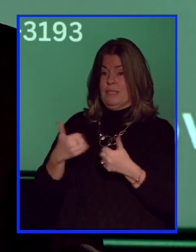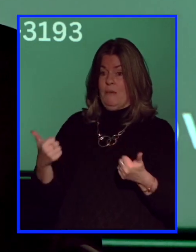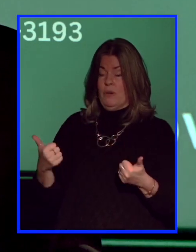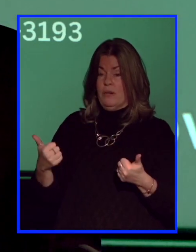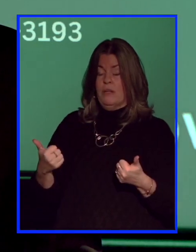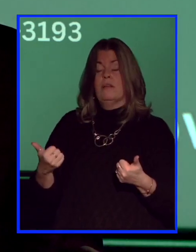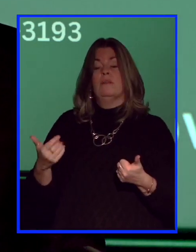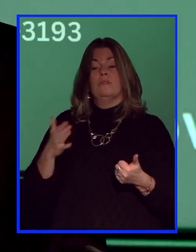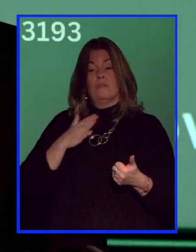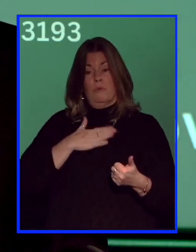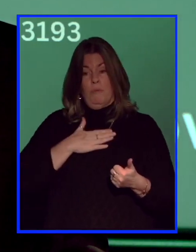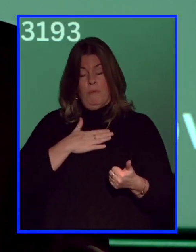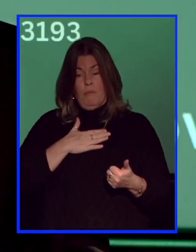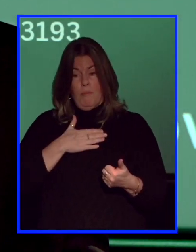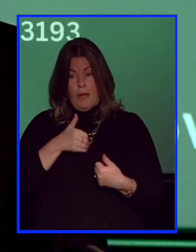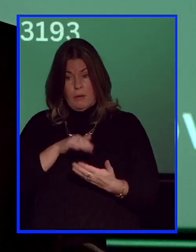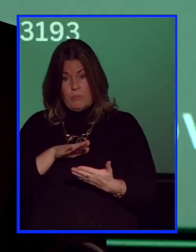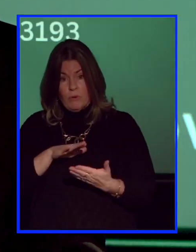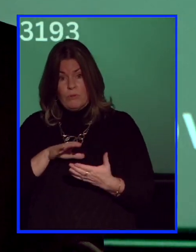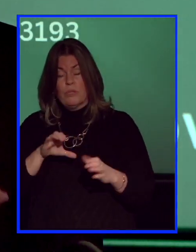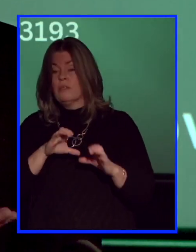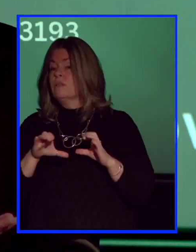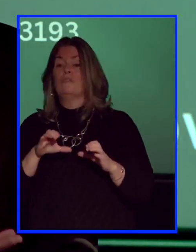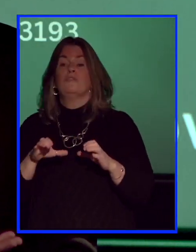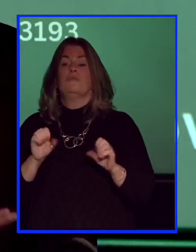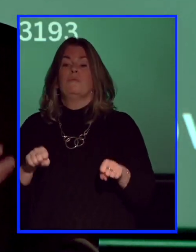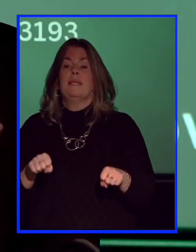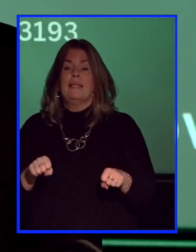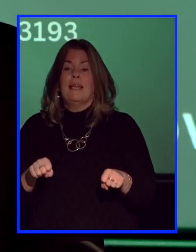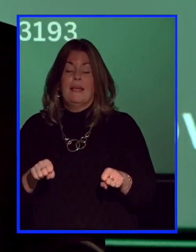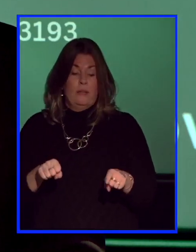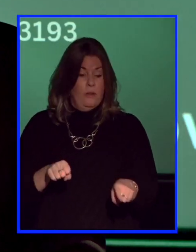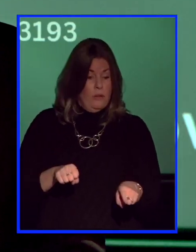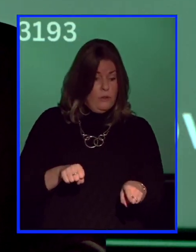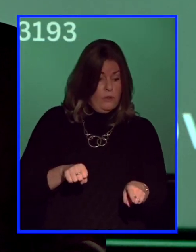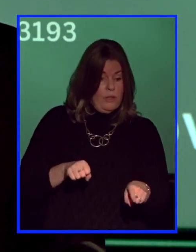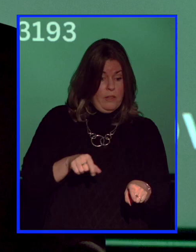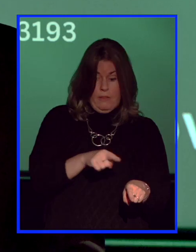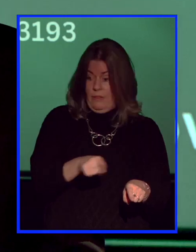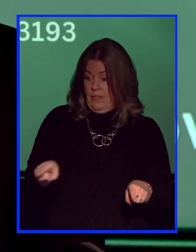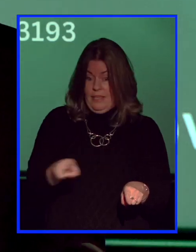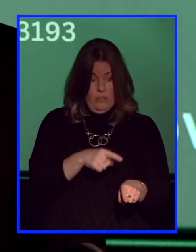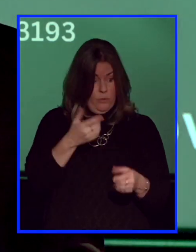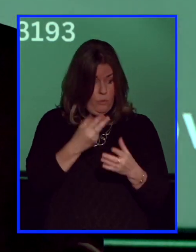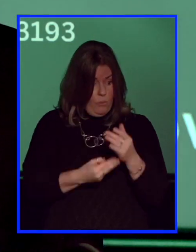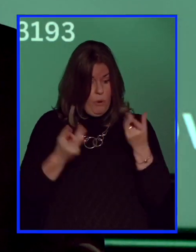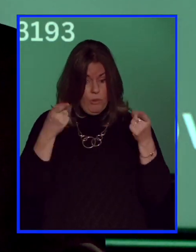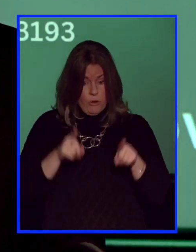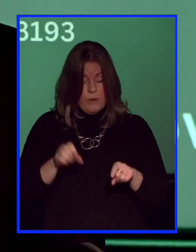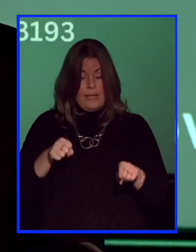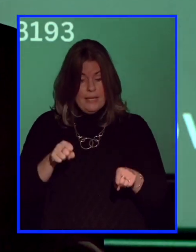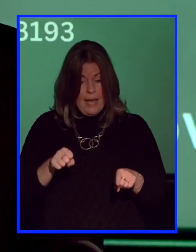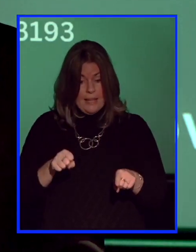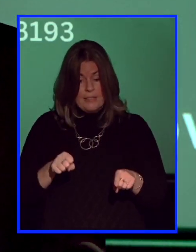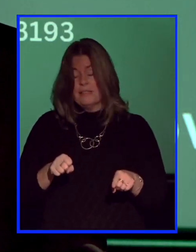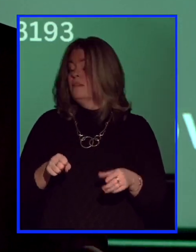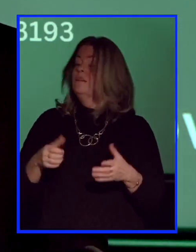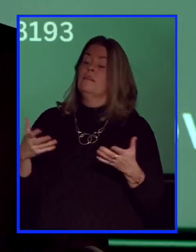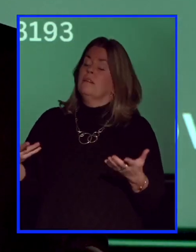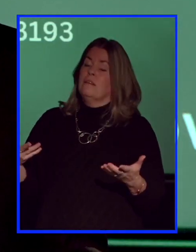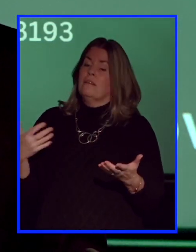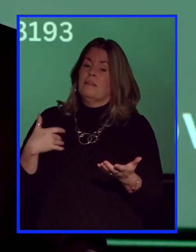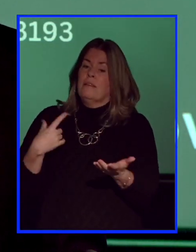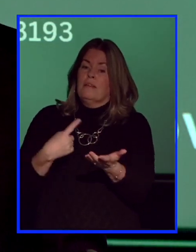do what we can together. You don't agree with us on this other thing, I think strongly it's important to do it. I'll do it, and